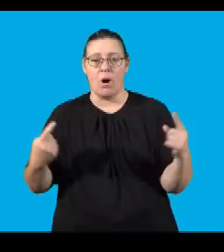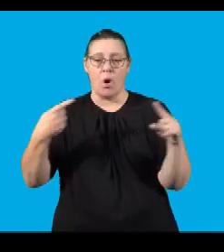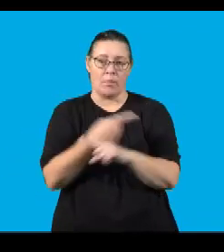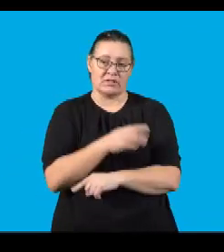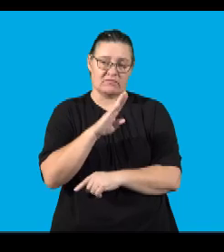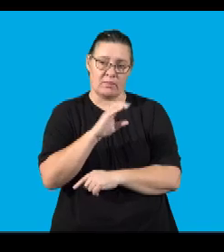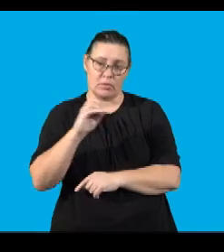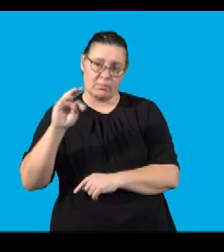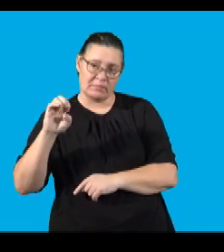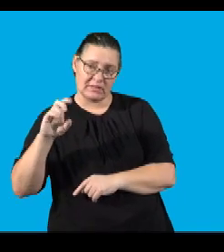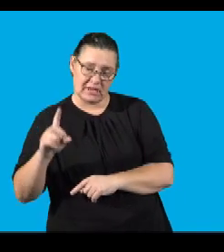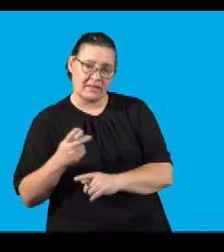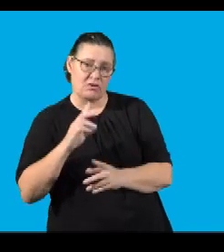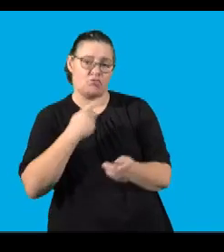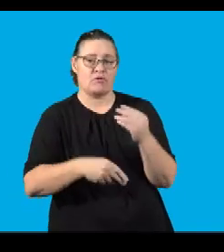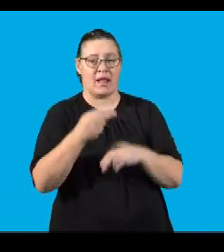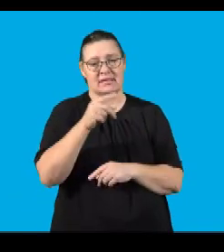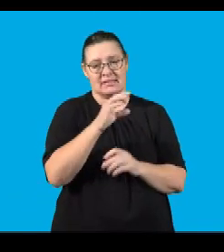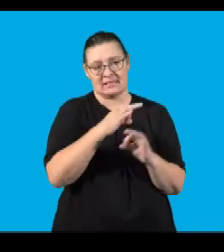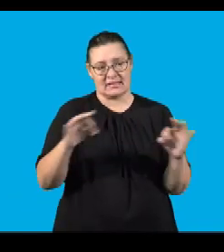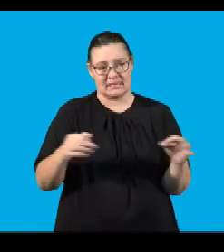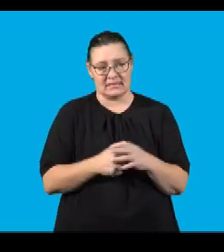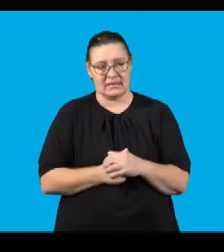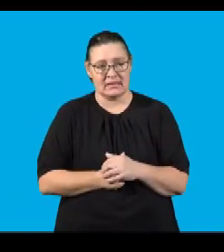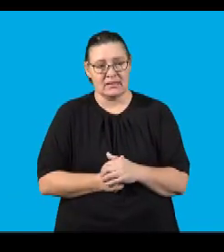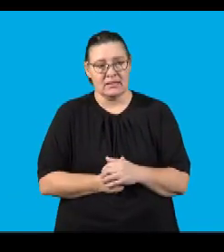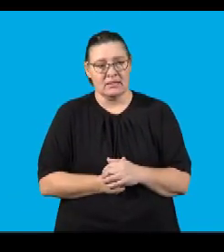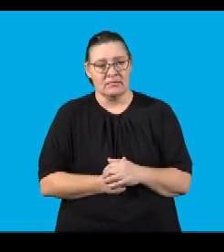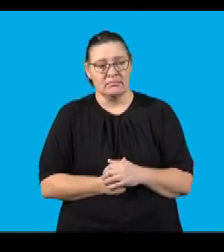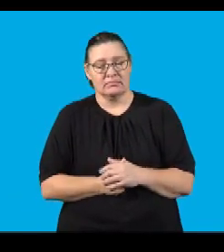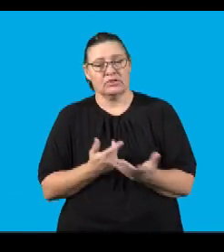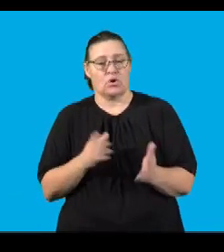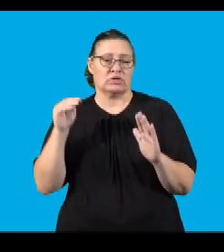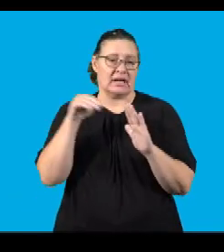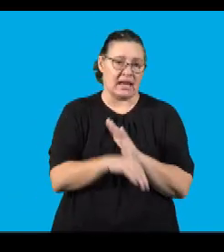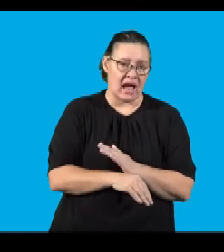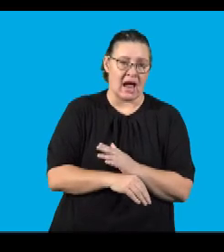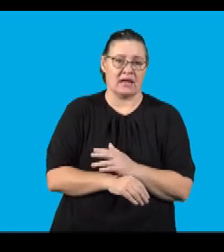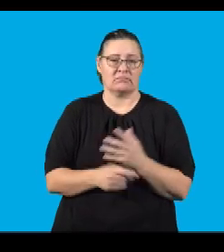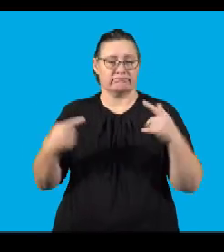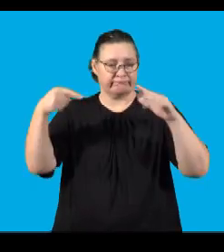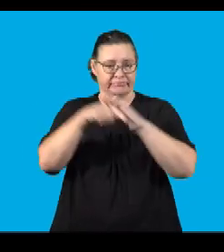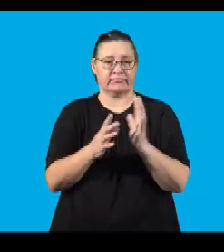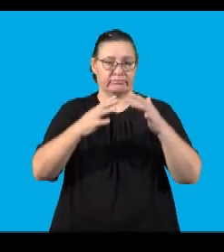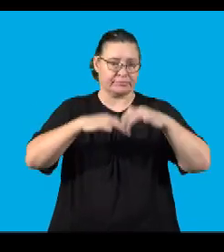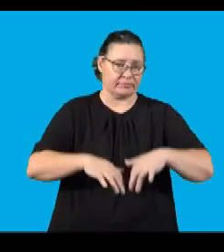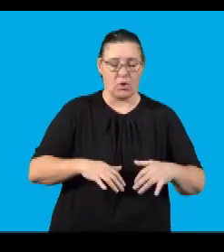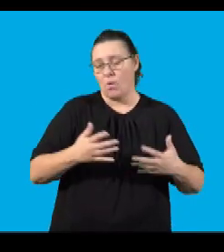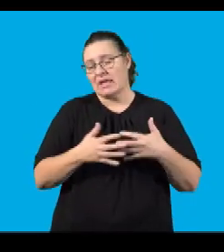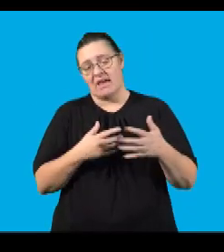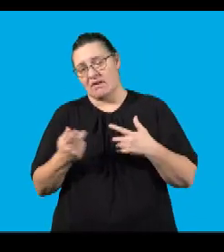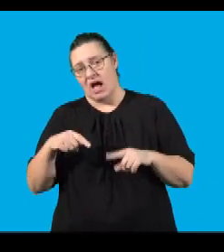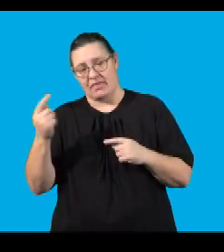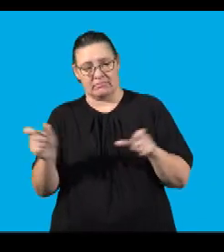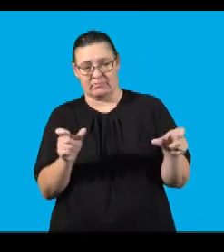meaning and replace it within the sentence. Make sure that it fits. So decline, plummeted, or any other valid alternative